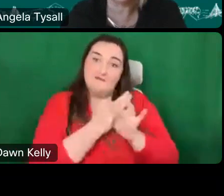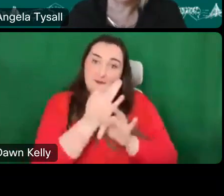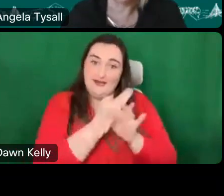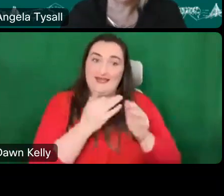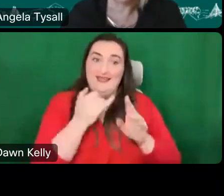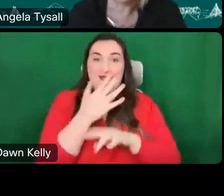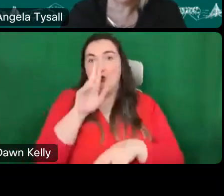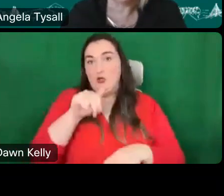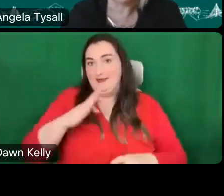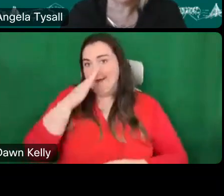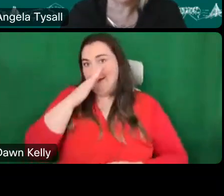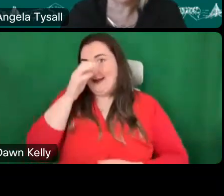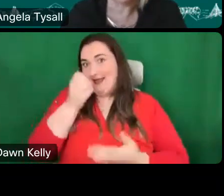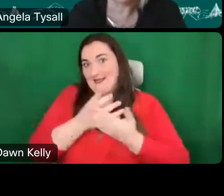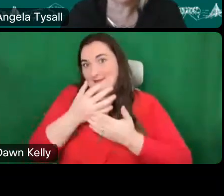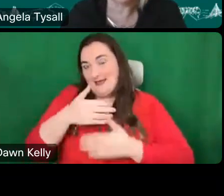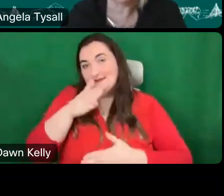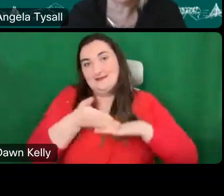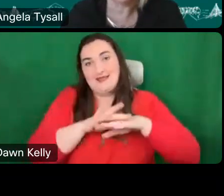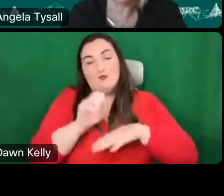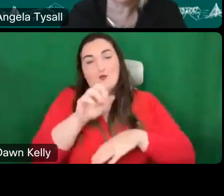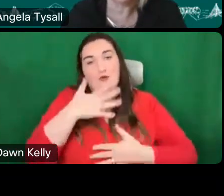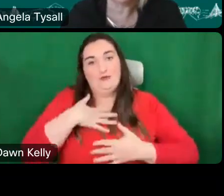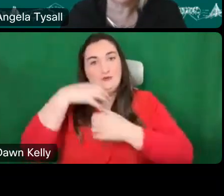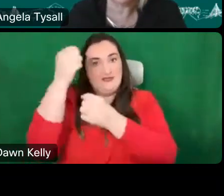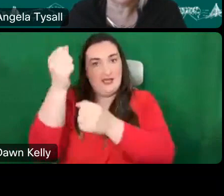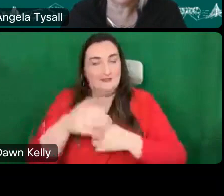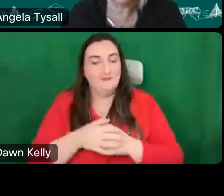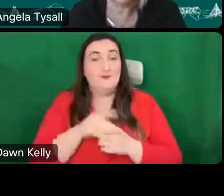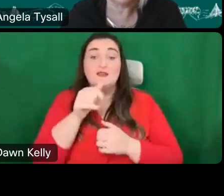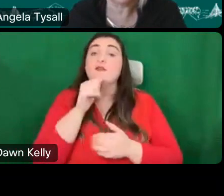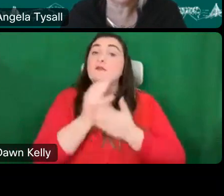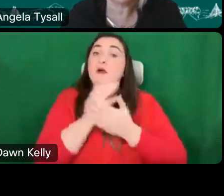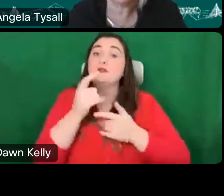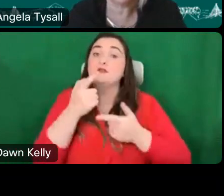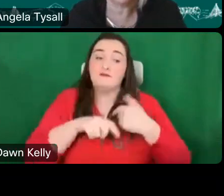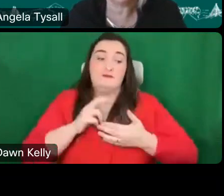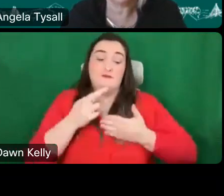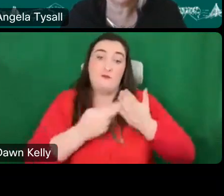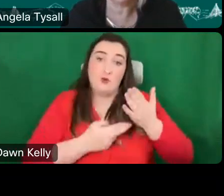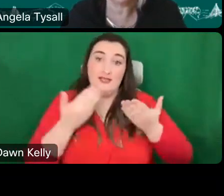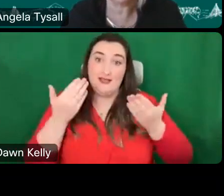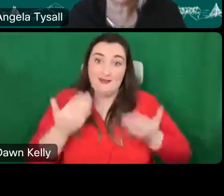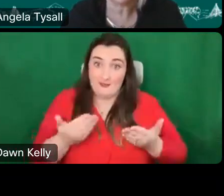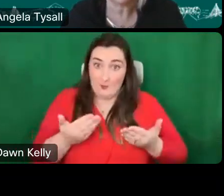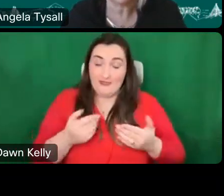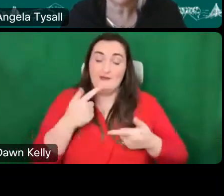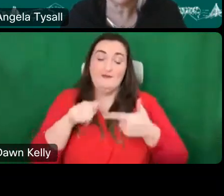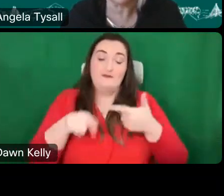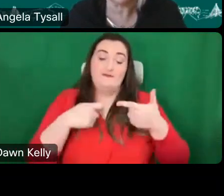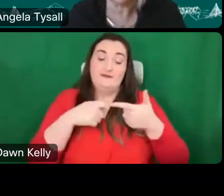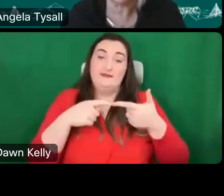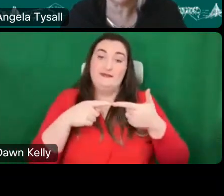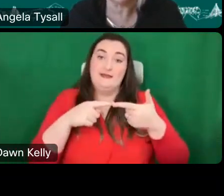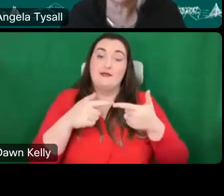or a suicide. Okay. So that's the first part of our reporting as it happens at the moment. And then the second part